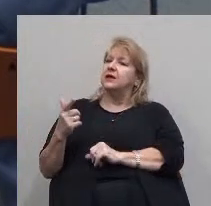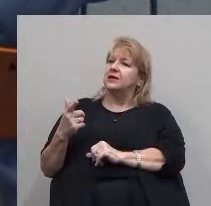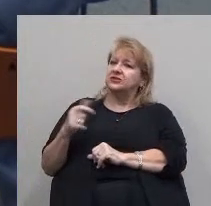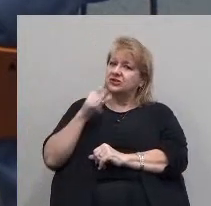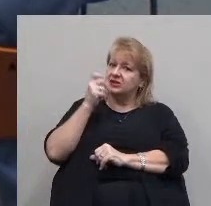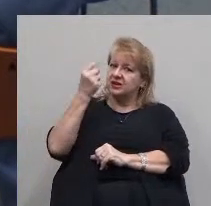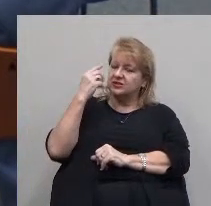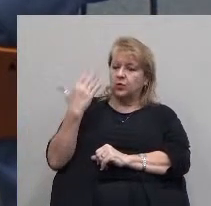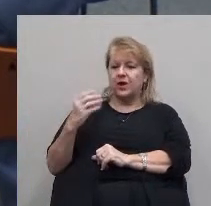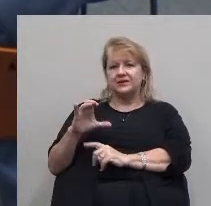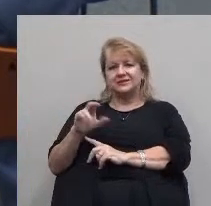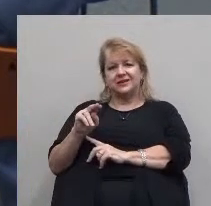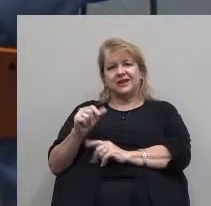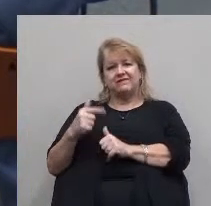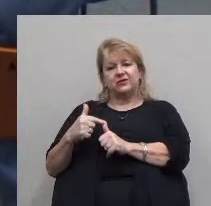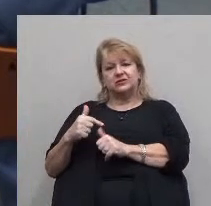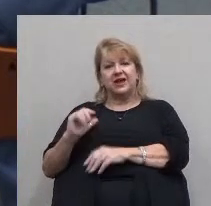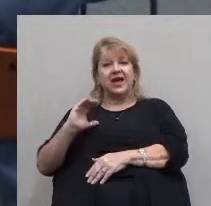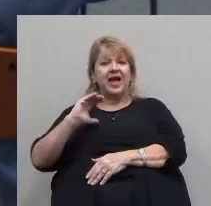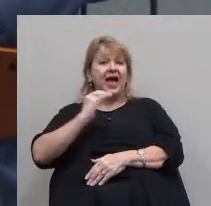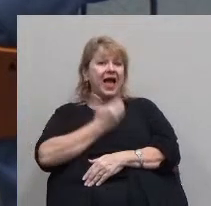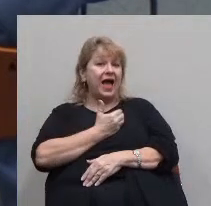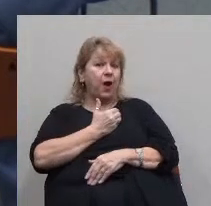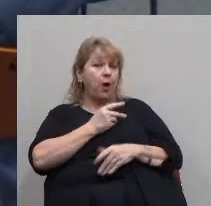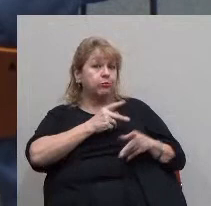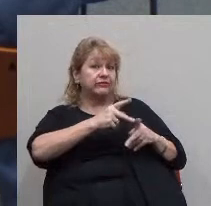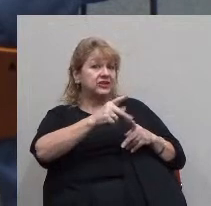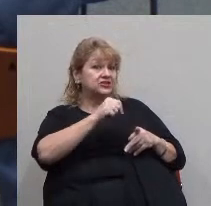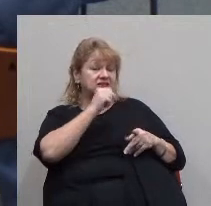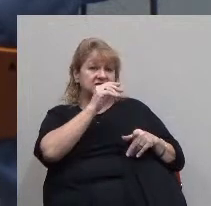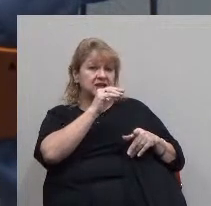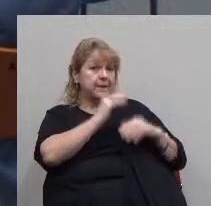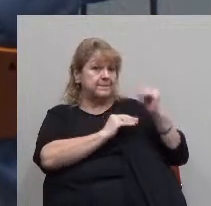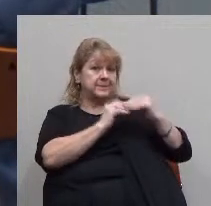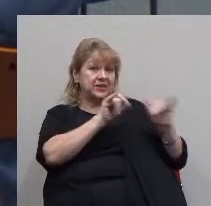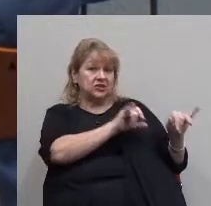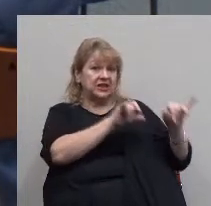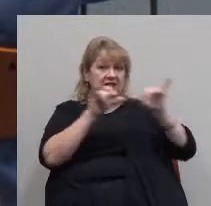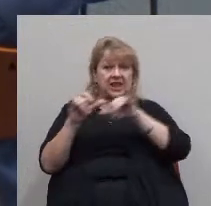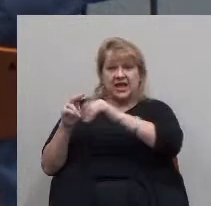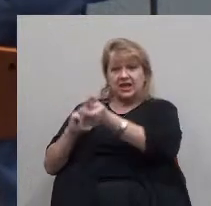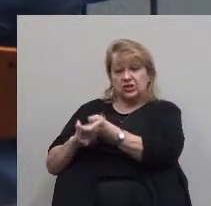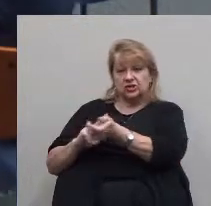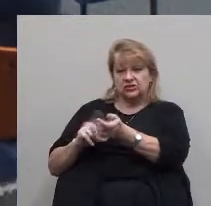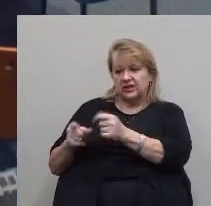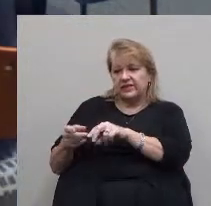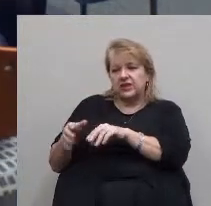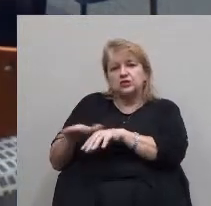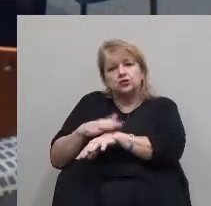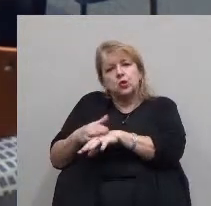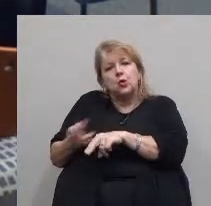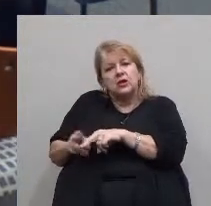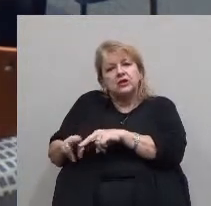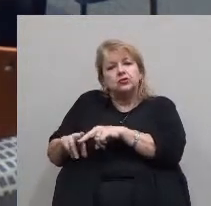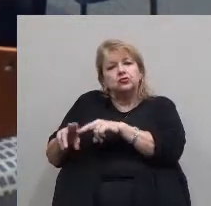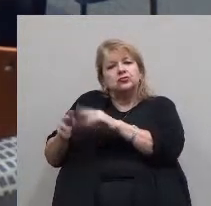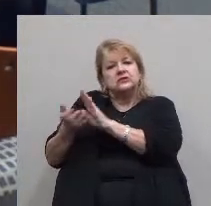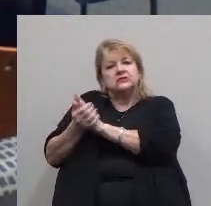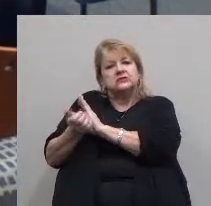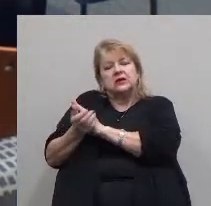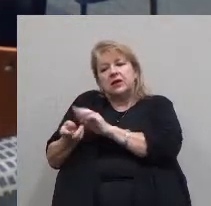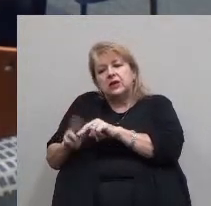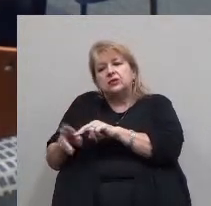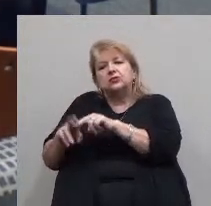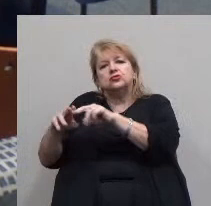for us is that our profession's not built like nursing, right? And so have you all looked at a way